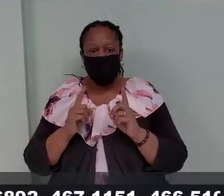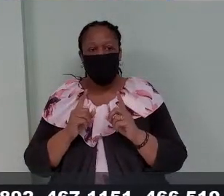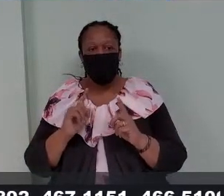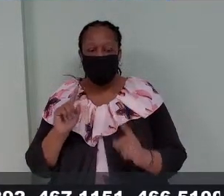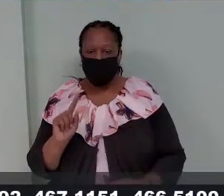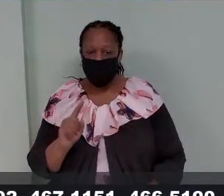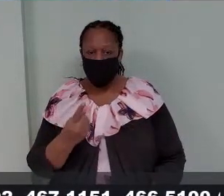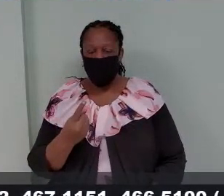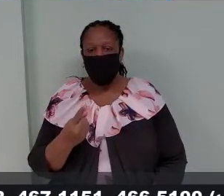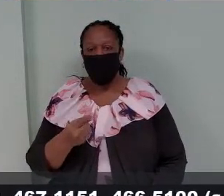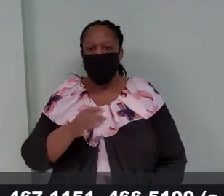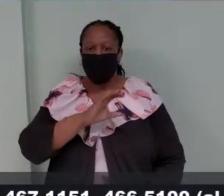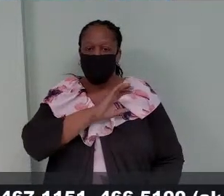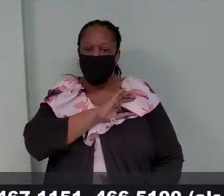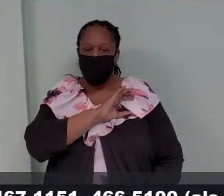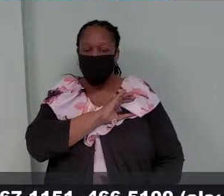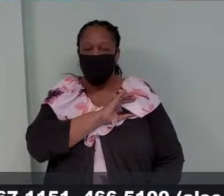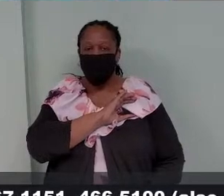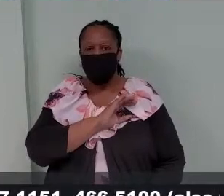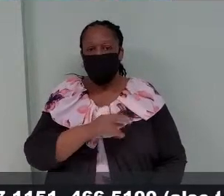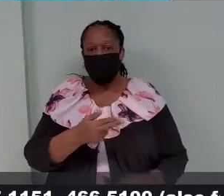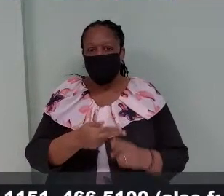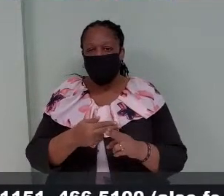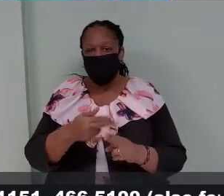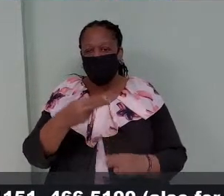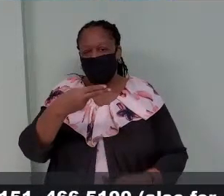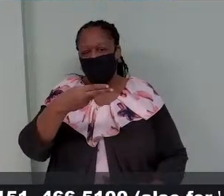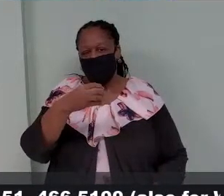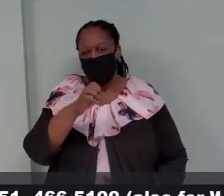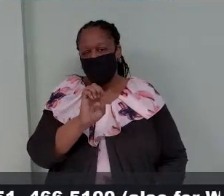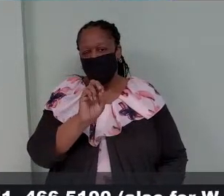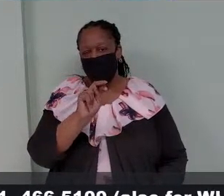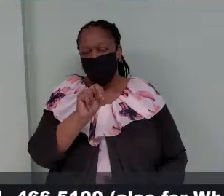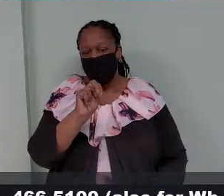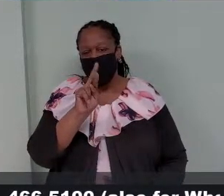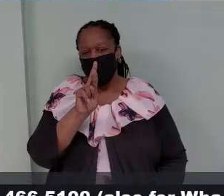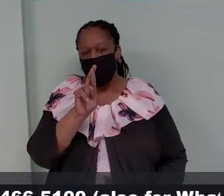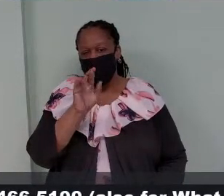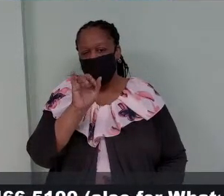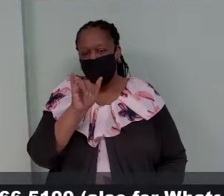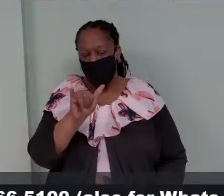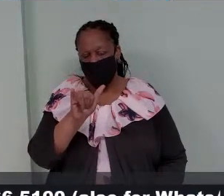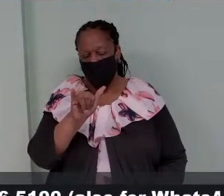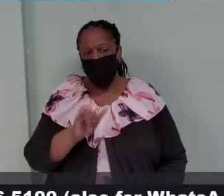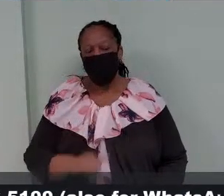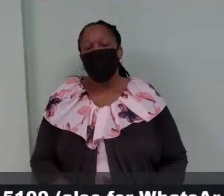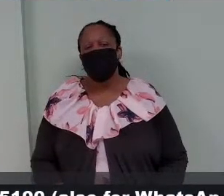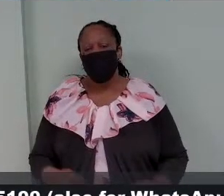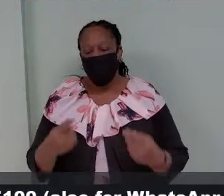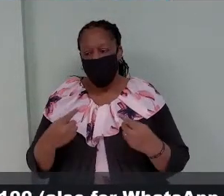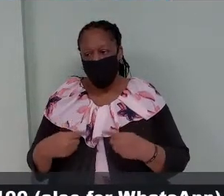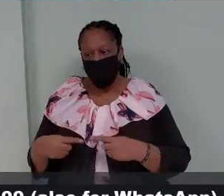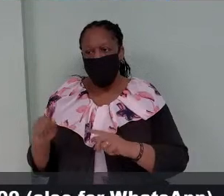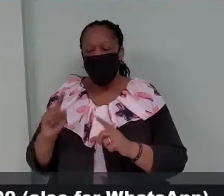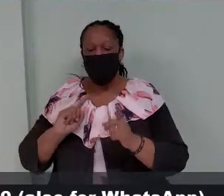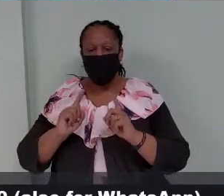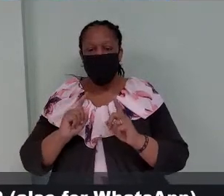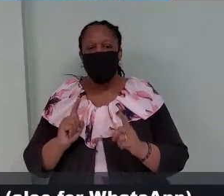firstly, Superintendent Cromwell Henry, Divisional Commander for District A, to give us